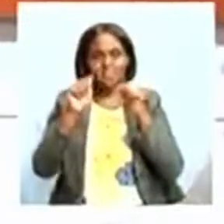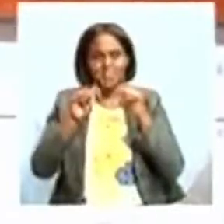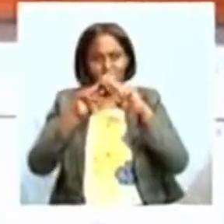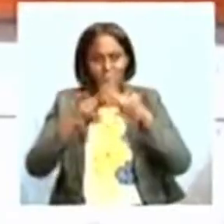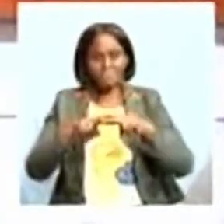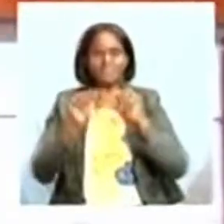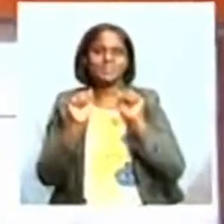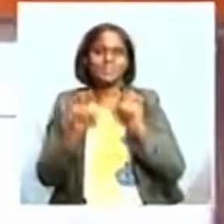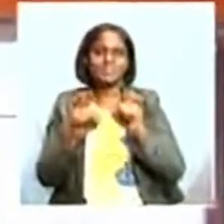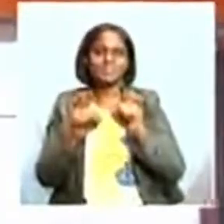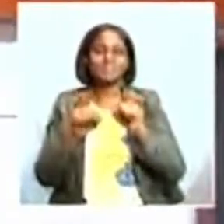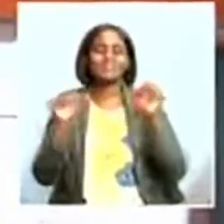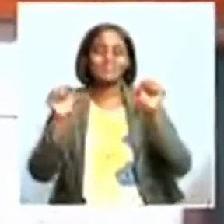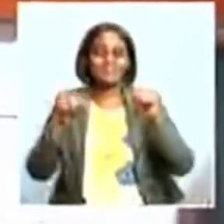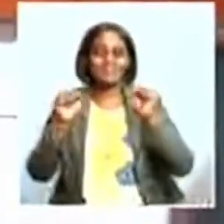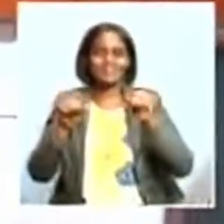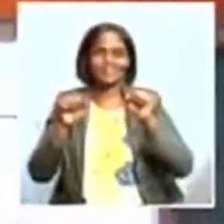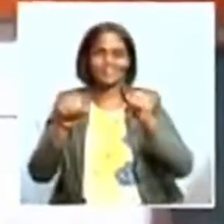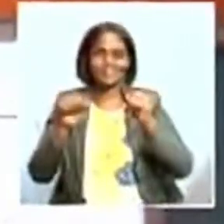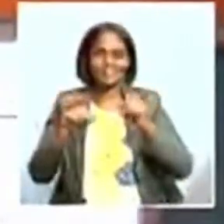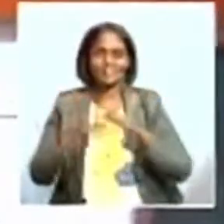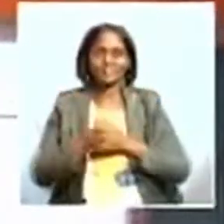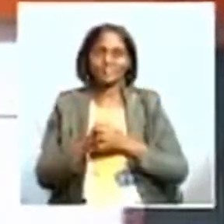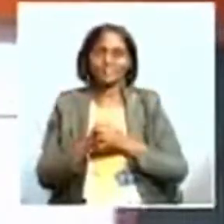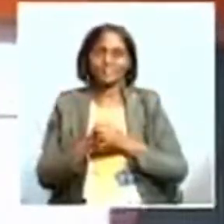take your seats.